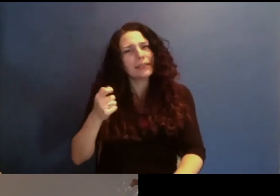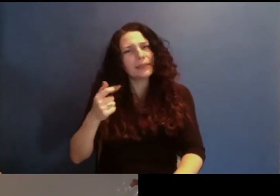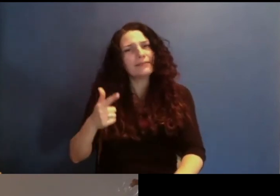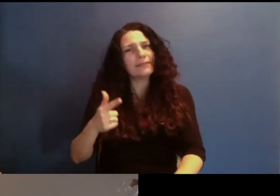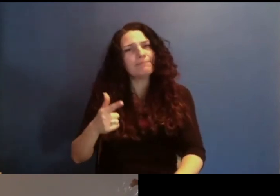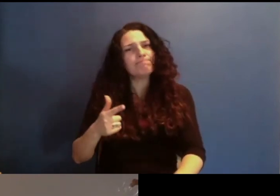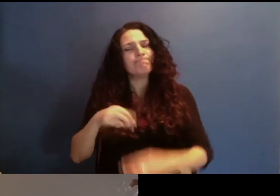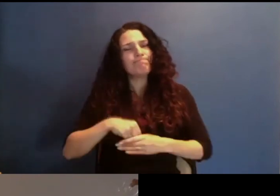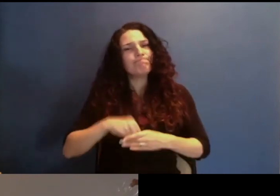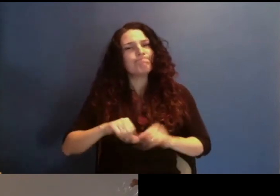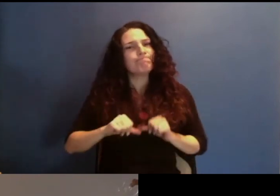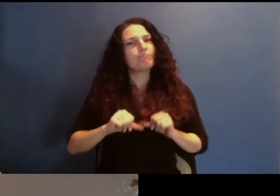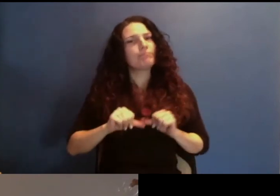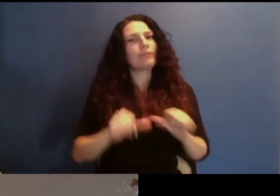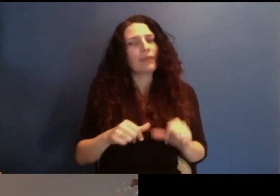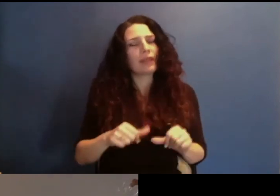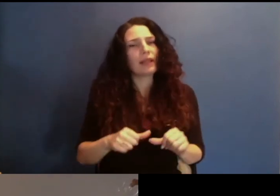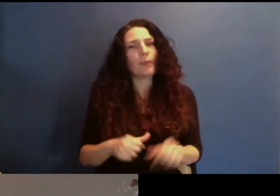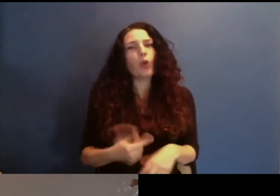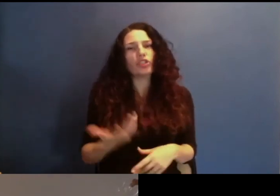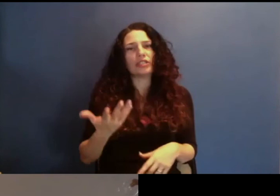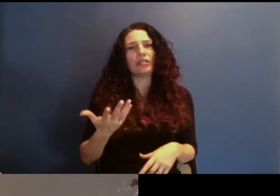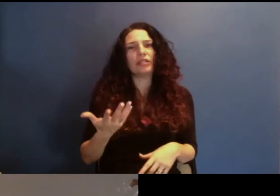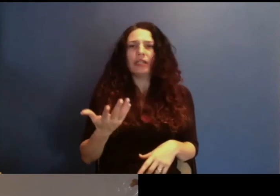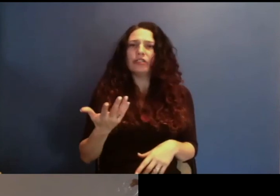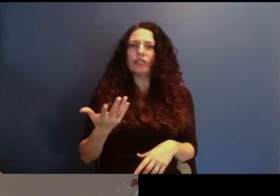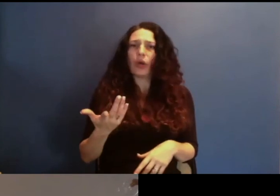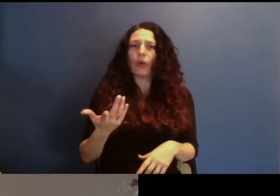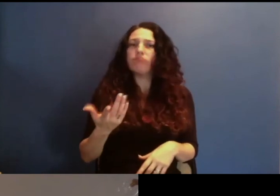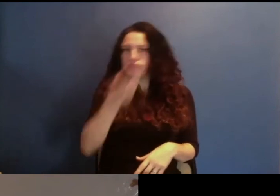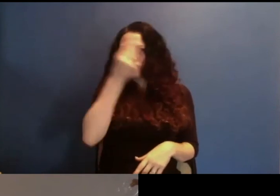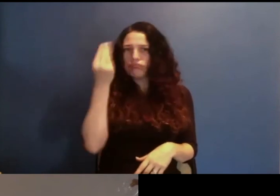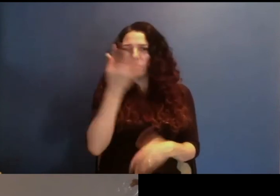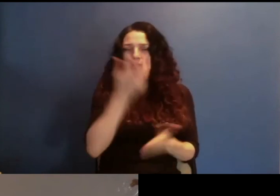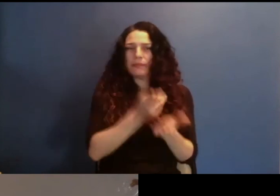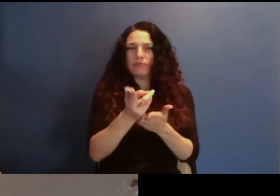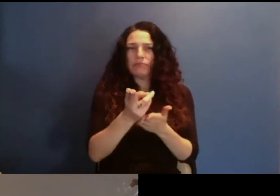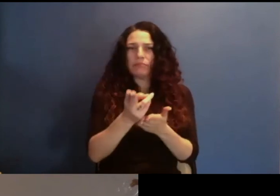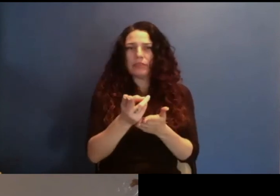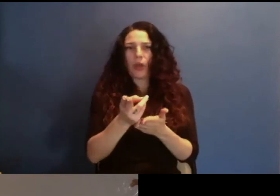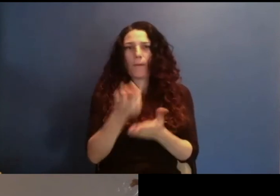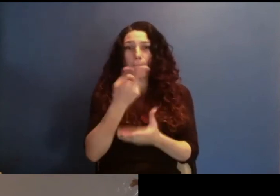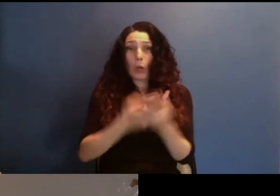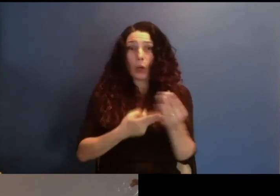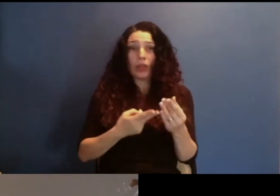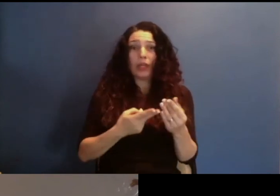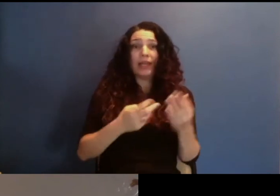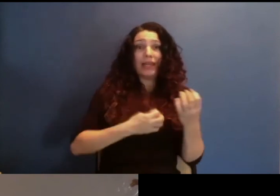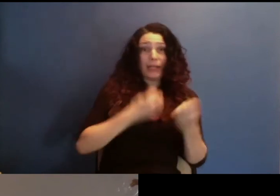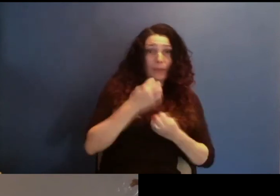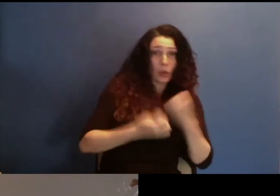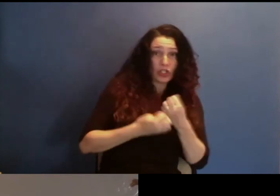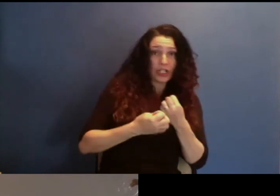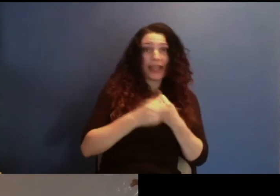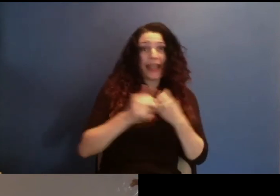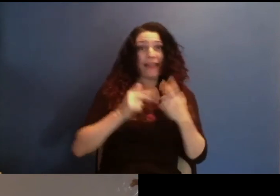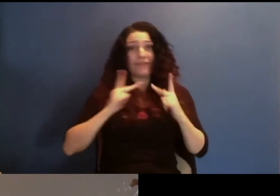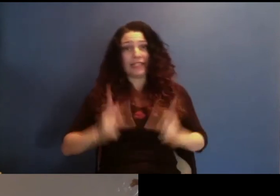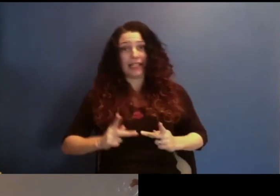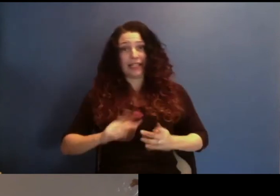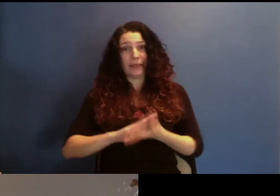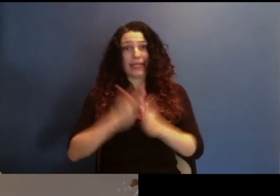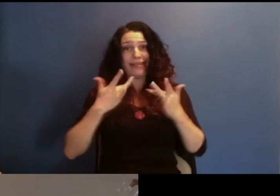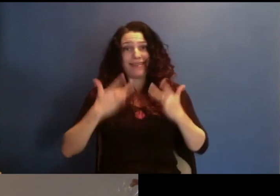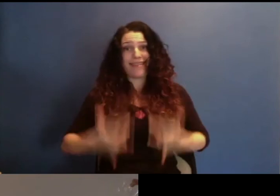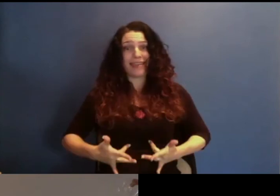brutally honest. And I think in terms of like being naked emotionally and physically and special, it was really terrifying to me. But when